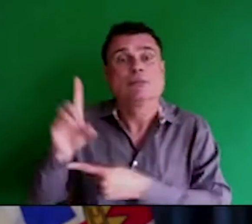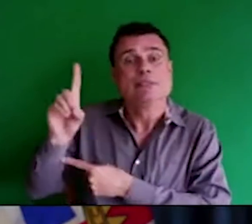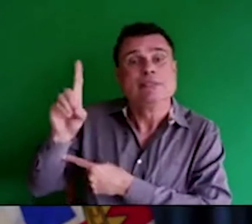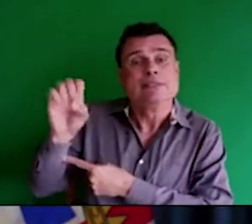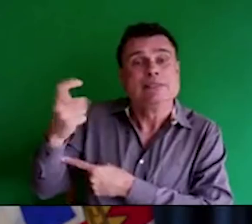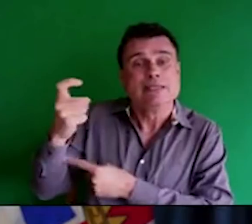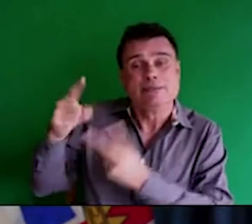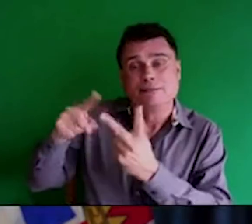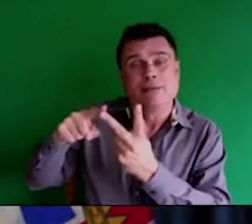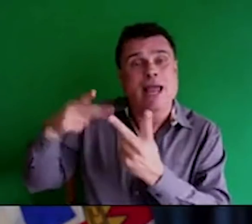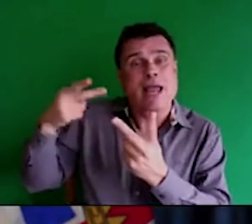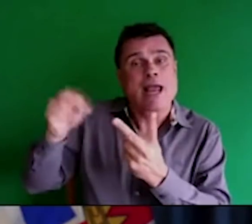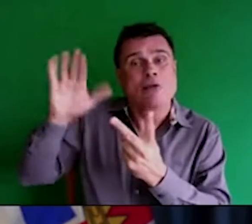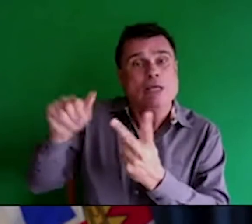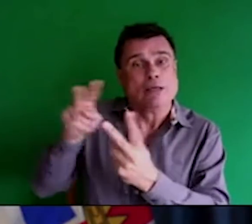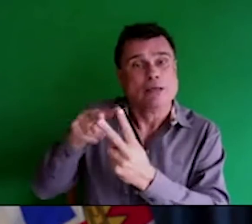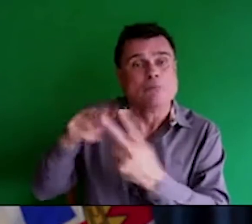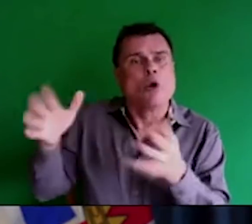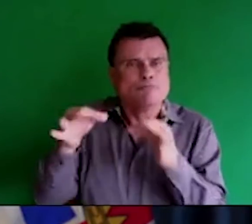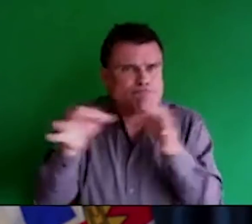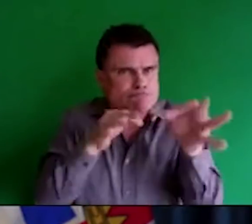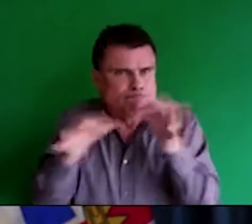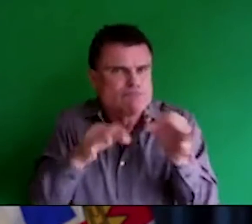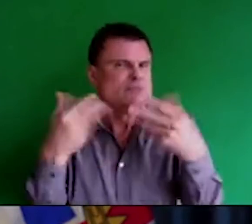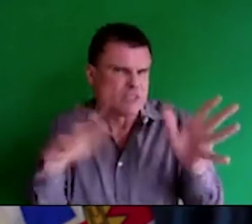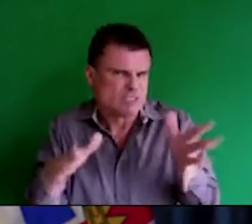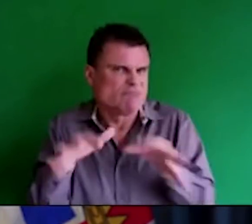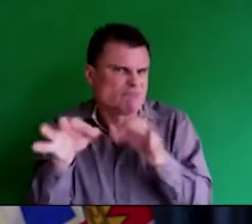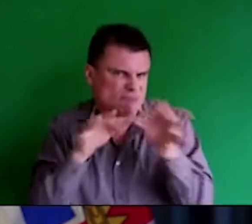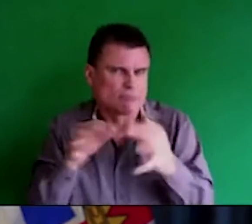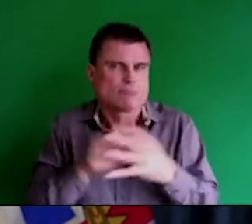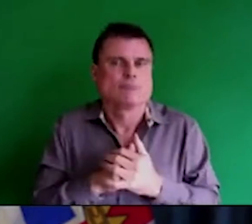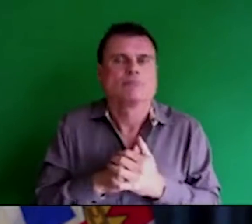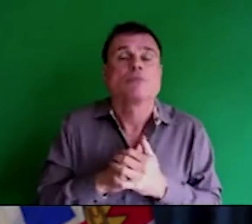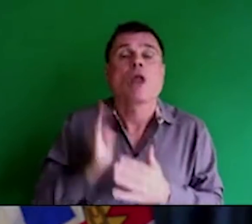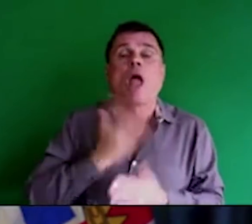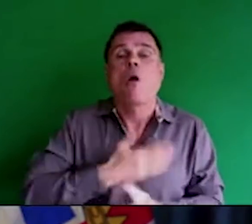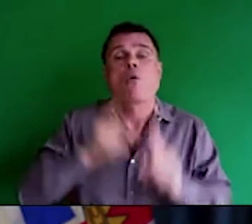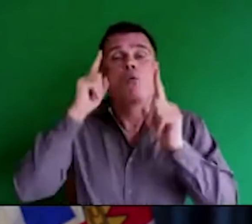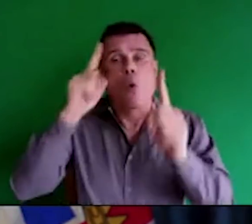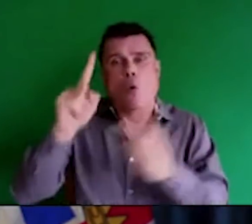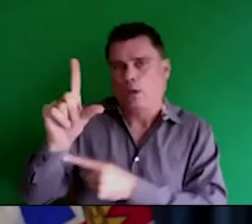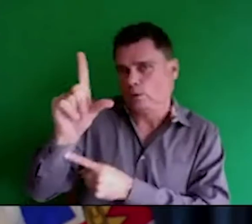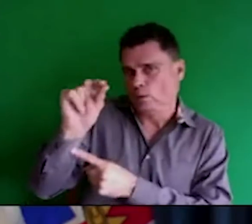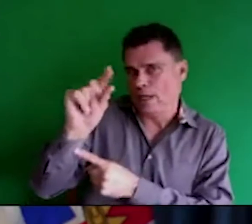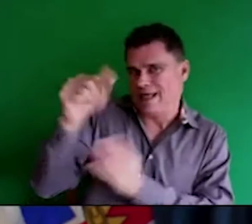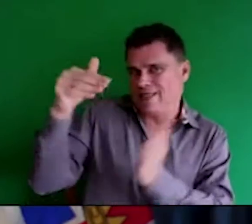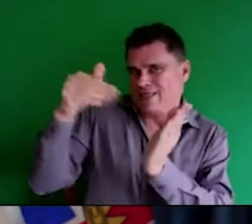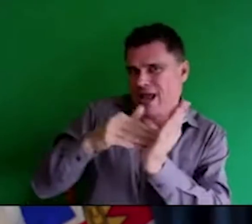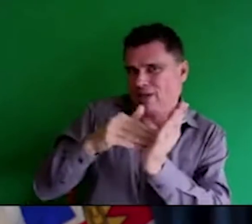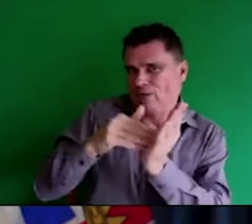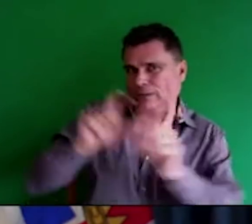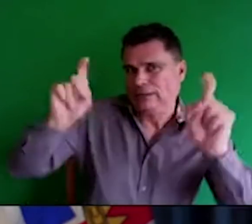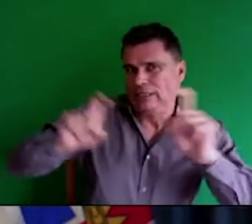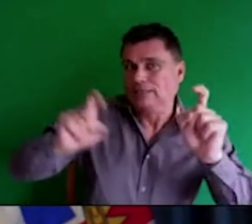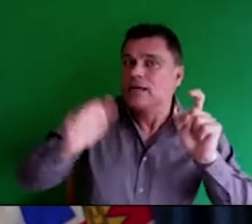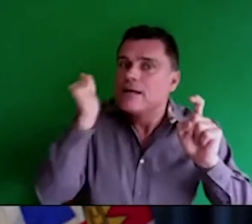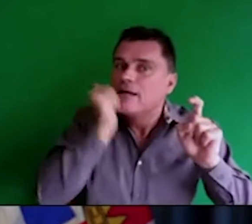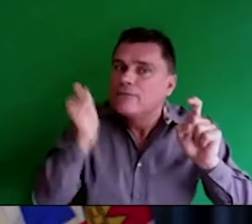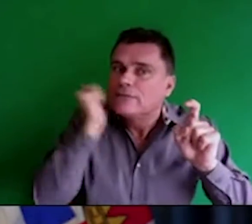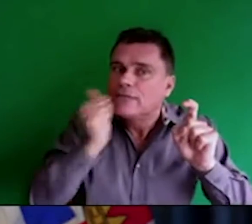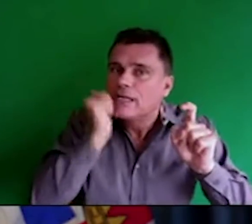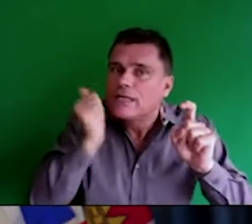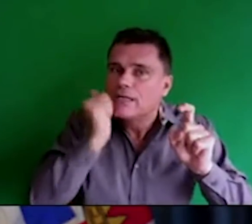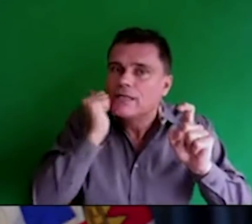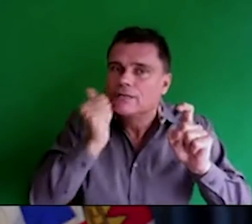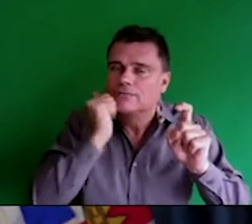up to 20,000 tests per day in November, and we're going to continue to streamline our processes so that those tests can come